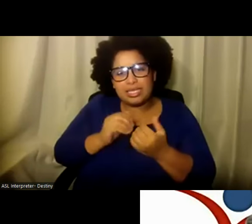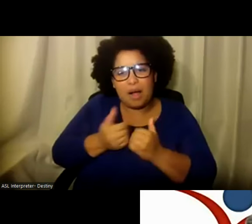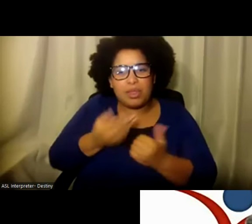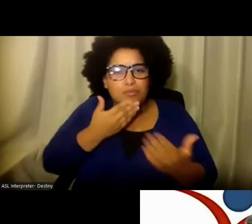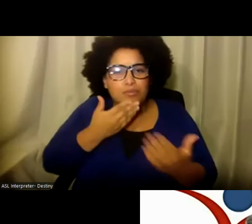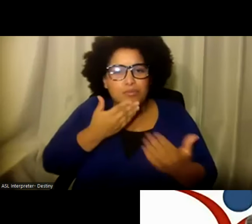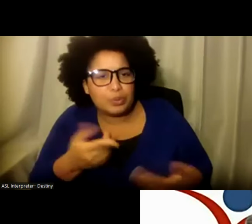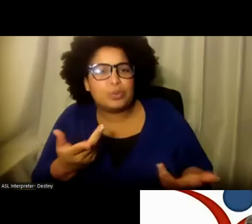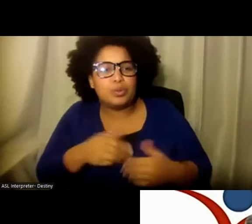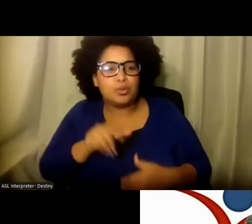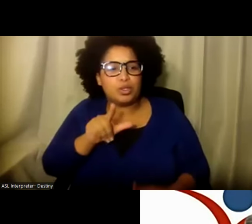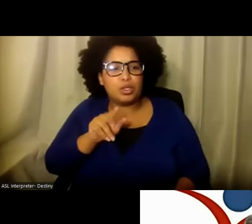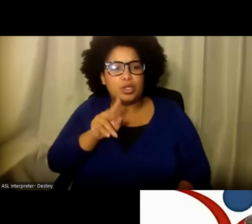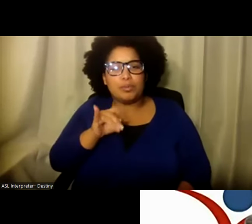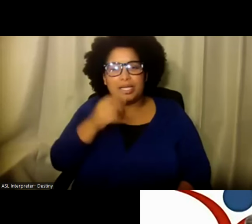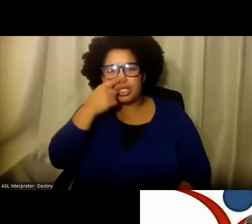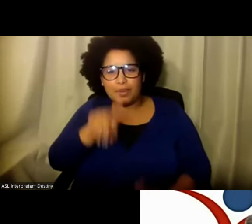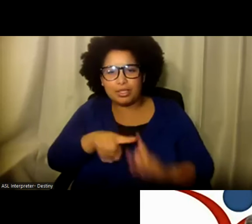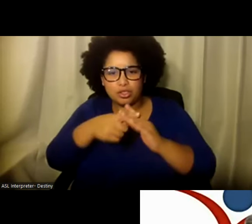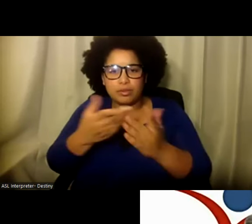So Lupita, would you get us started?